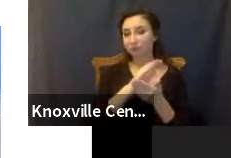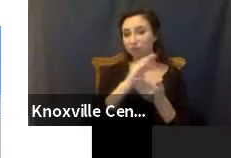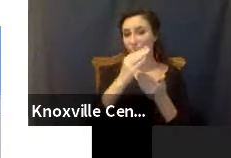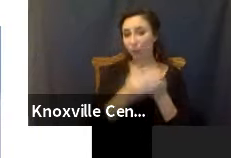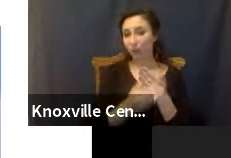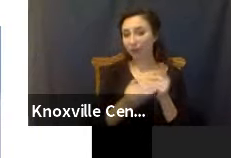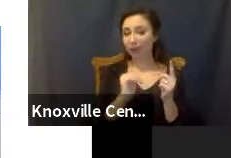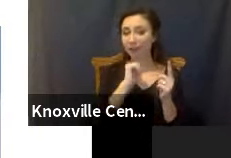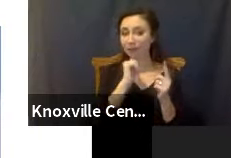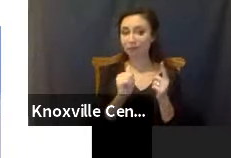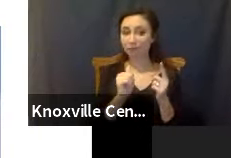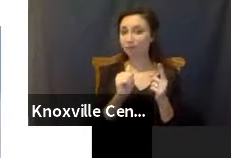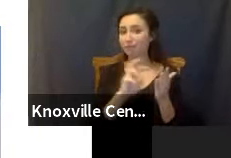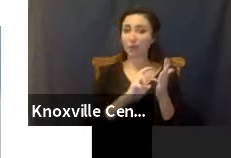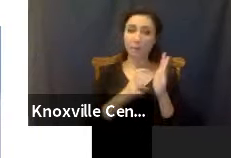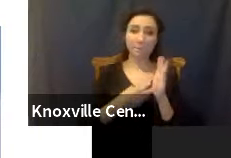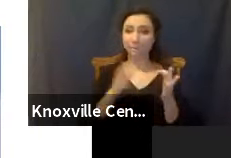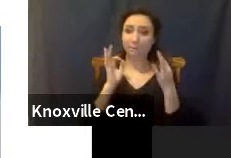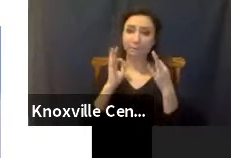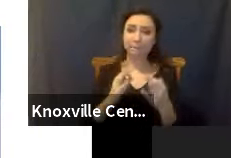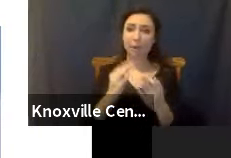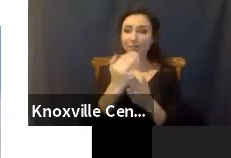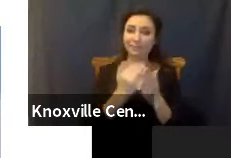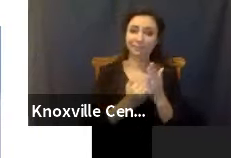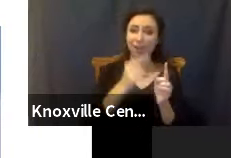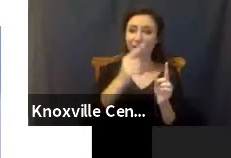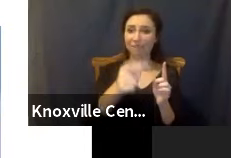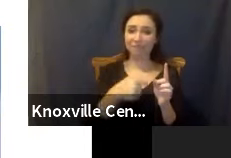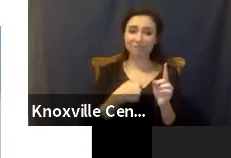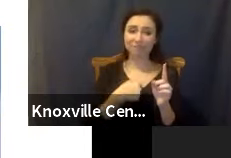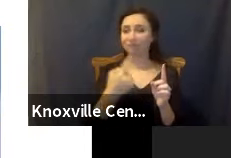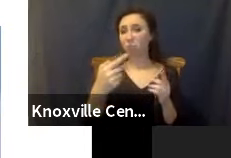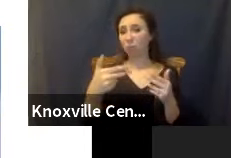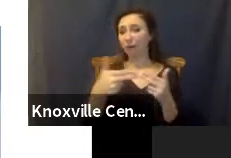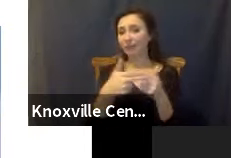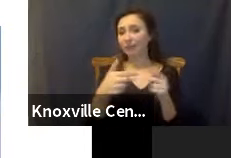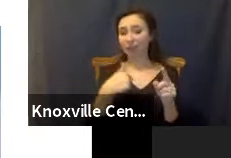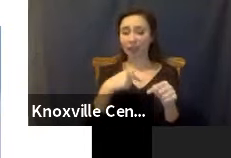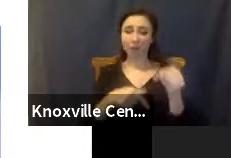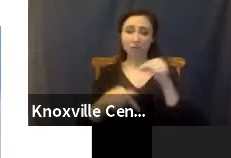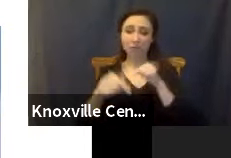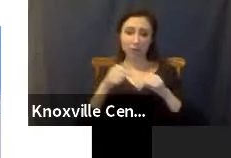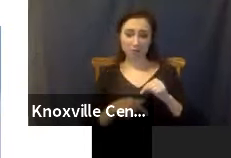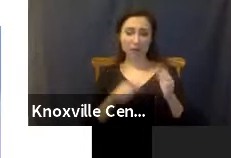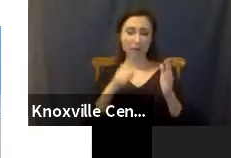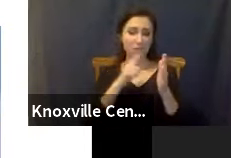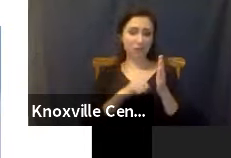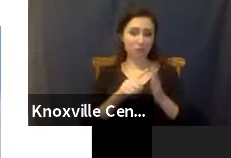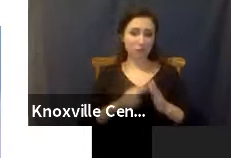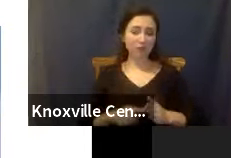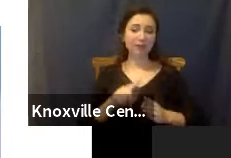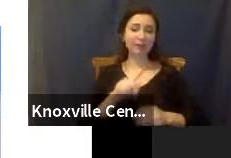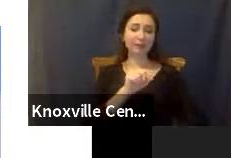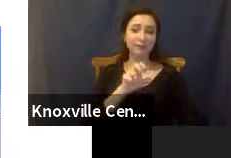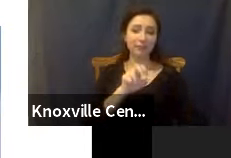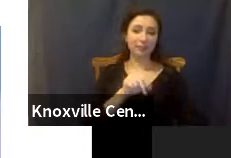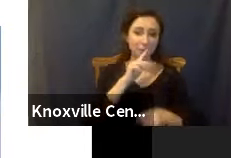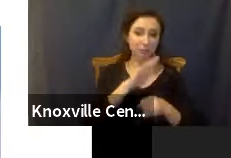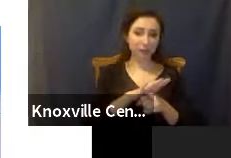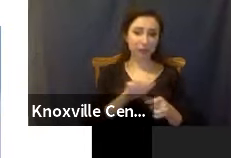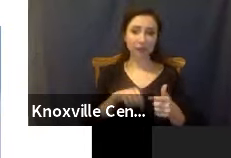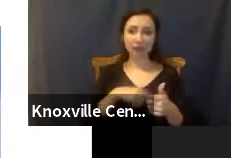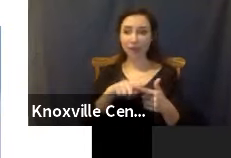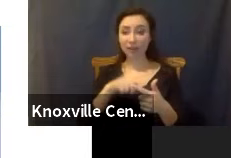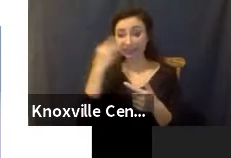be a perfect document, but it's just this one slide. I went back through the Tennessee Pledge. I thought about the things